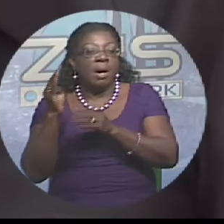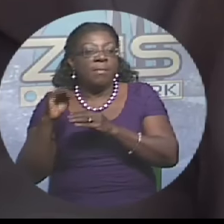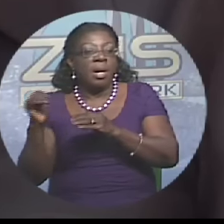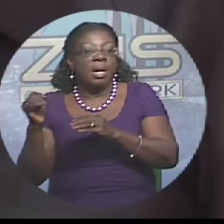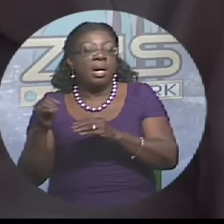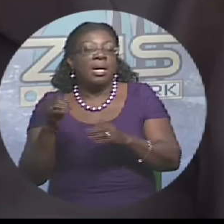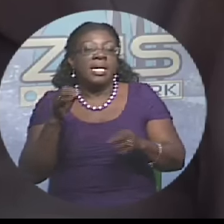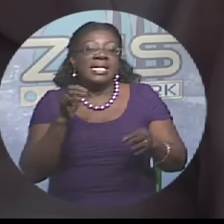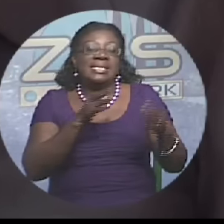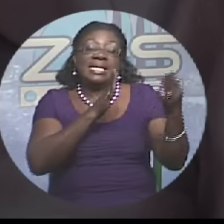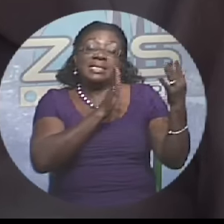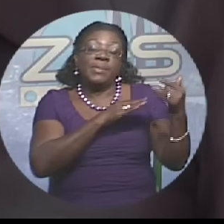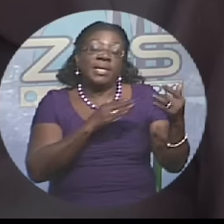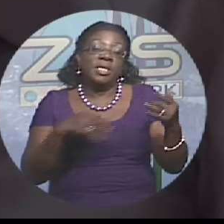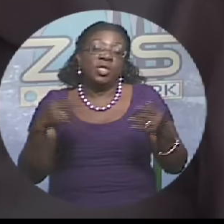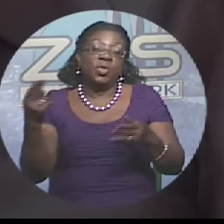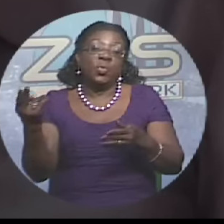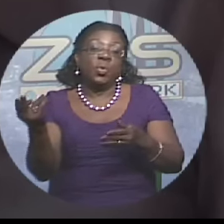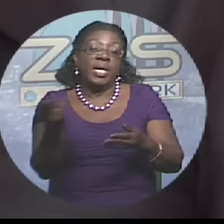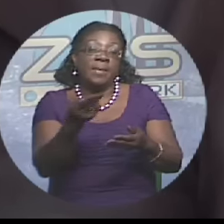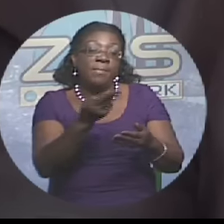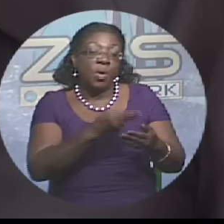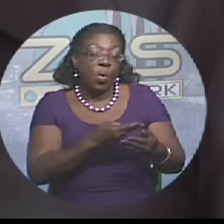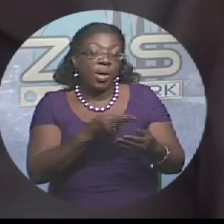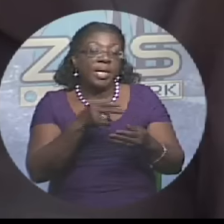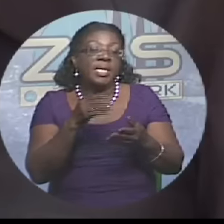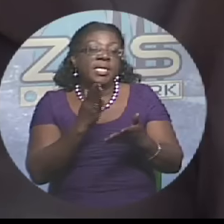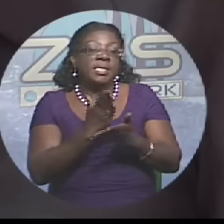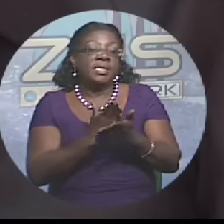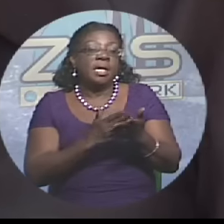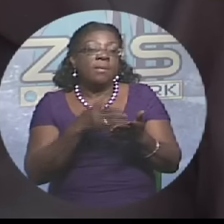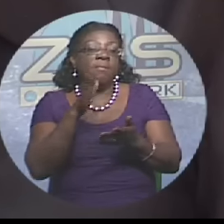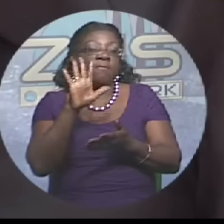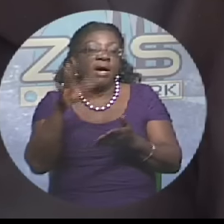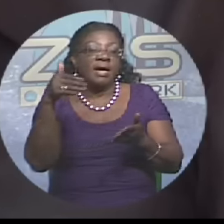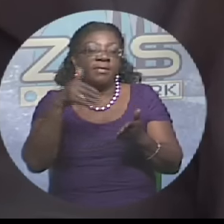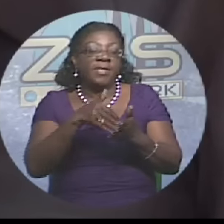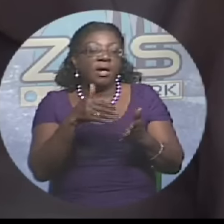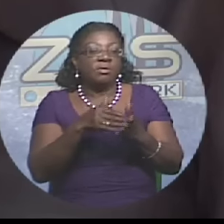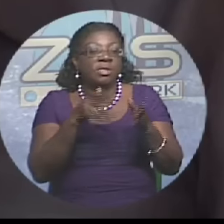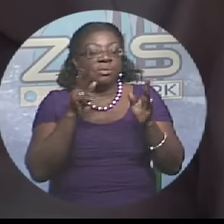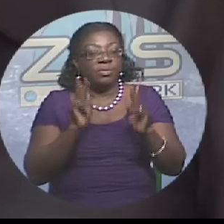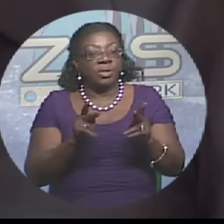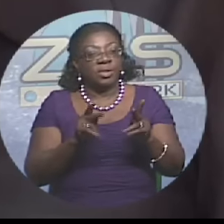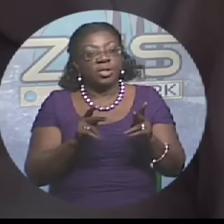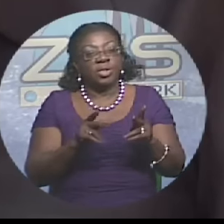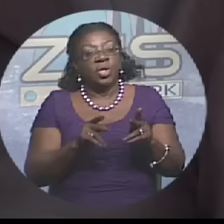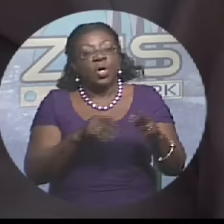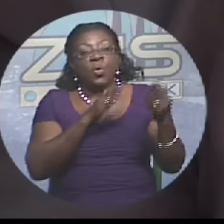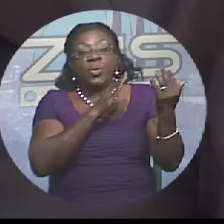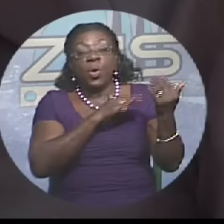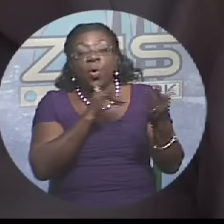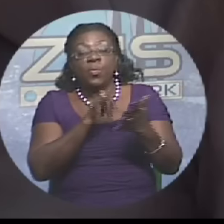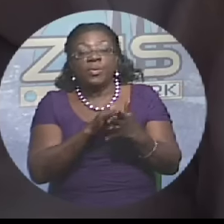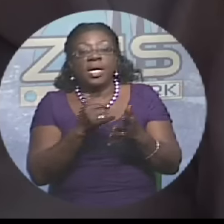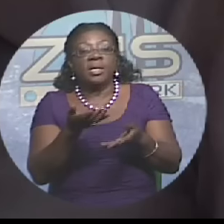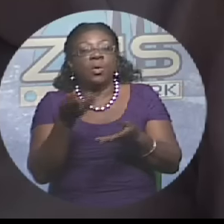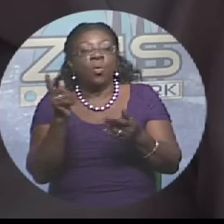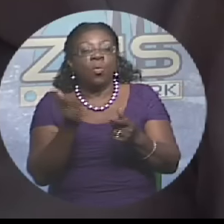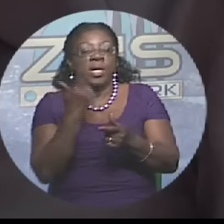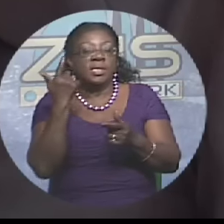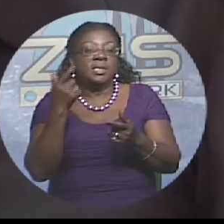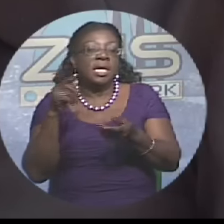employ in excess of 5,000 people. We hope and we pray that once the matter of